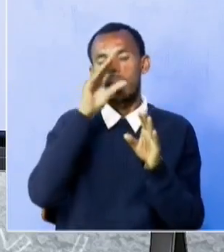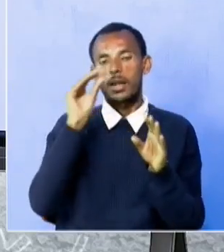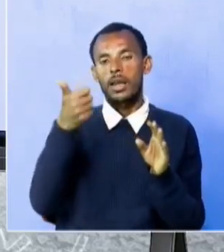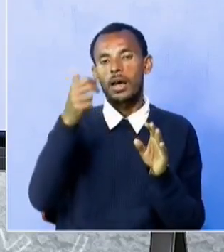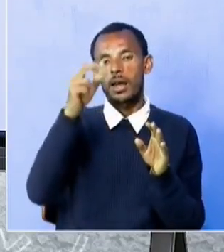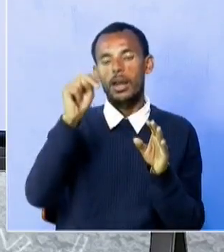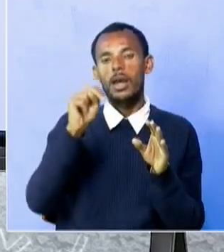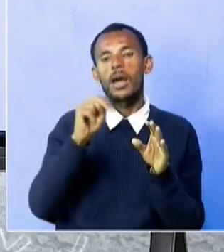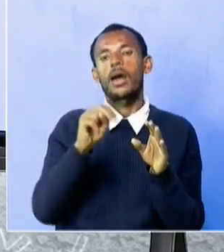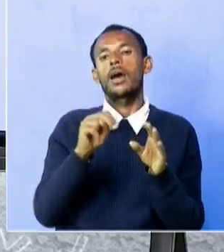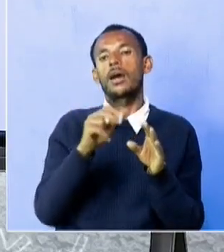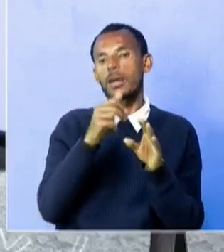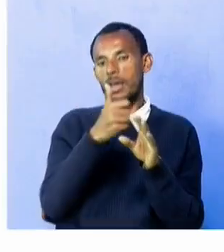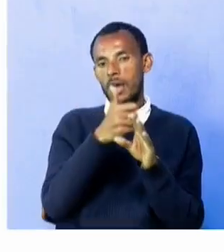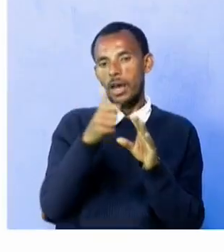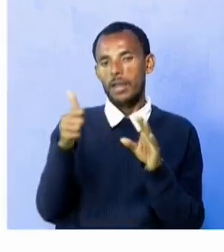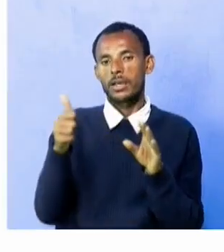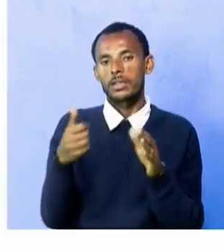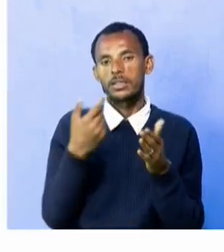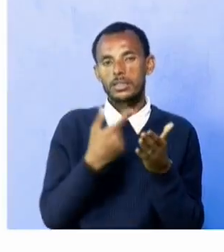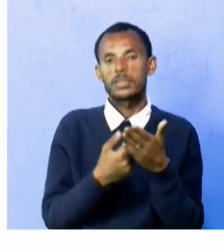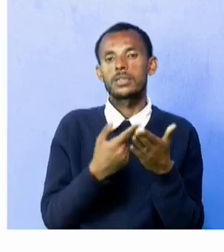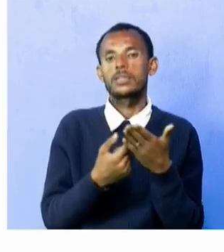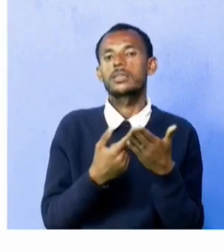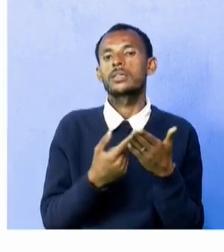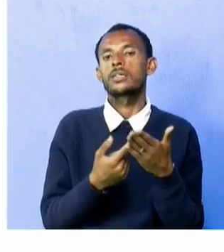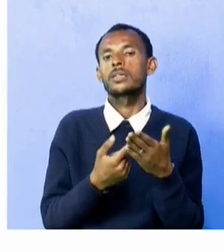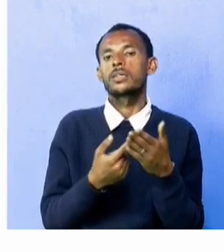arc. Okay, so this region